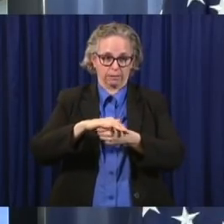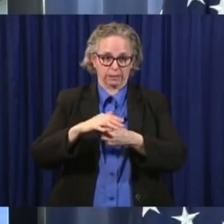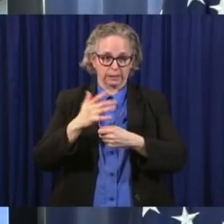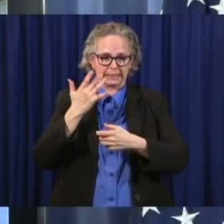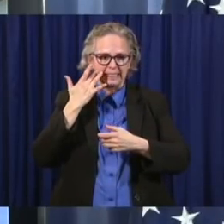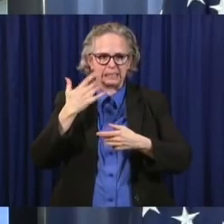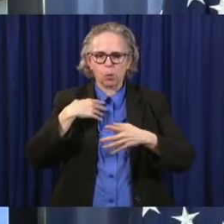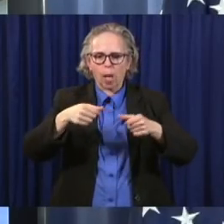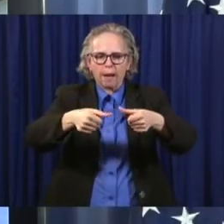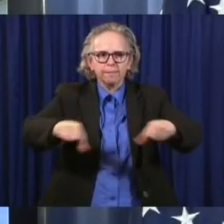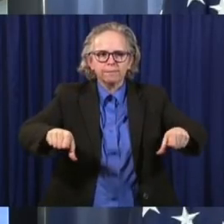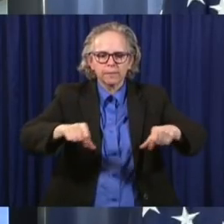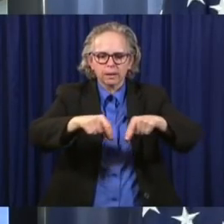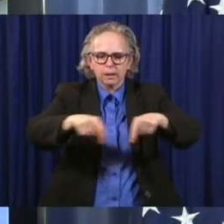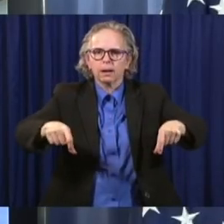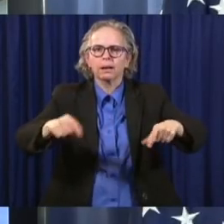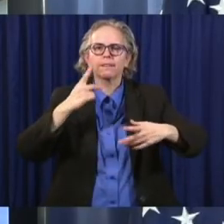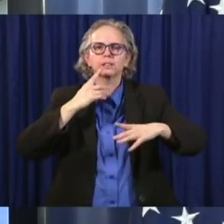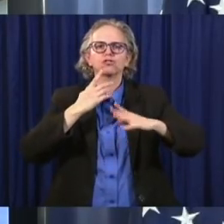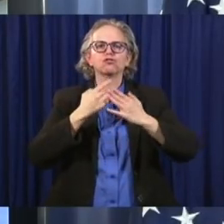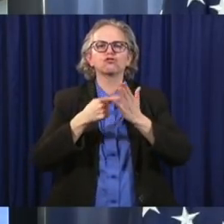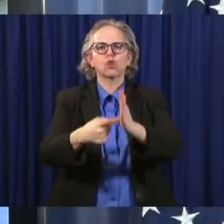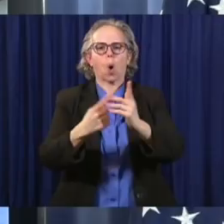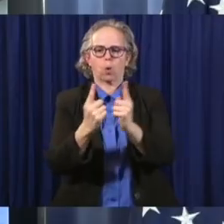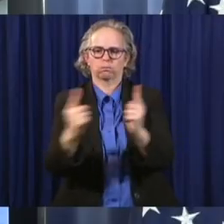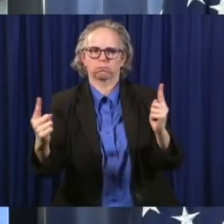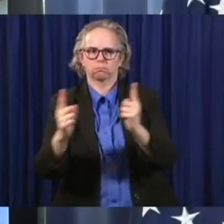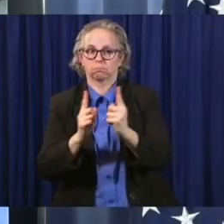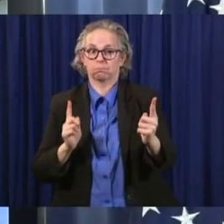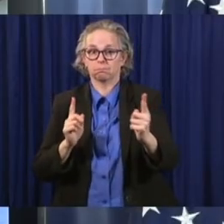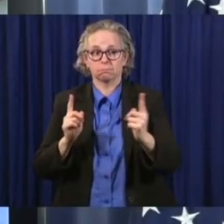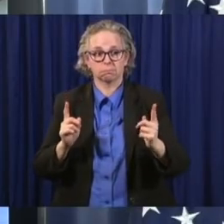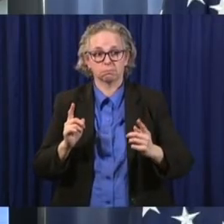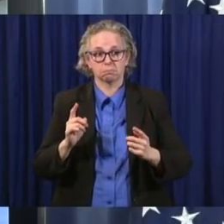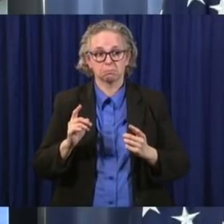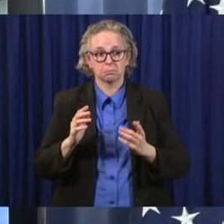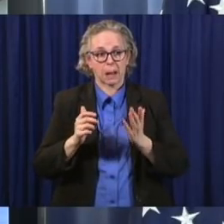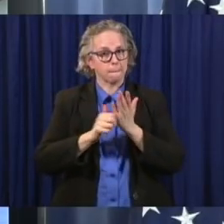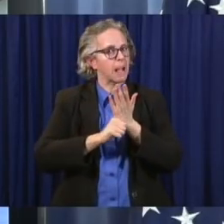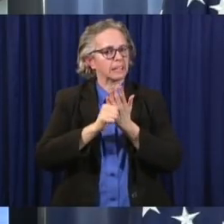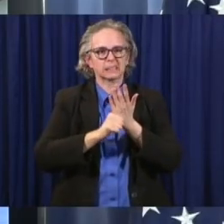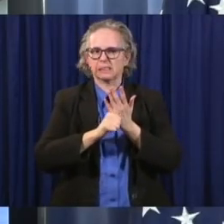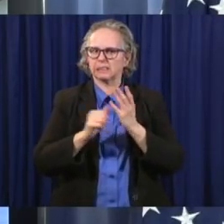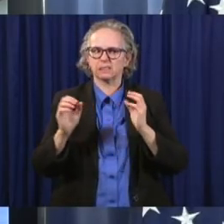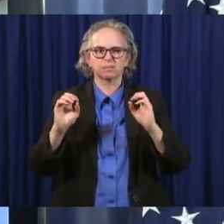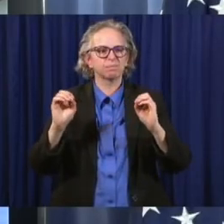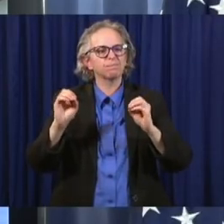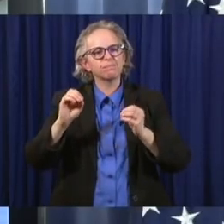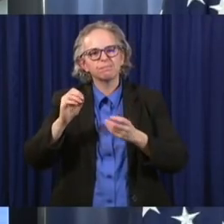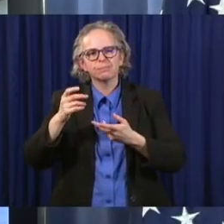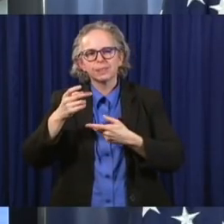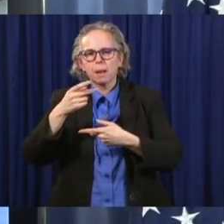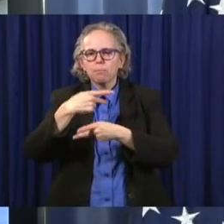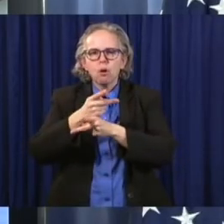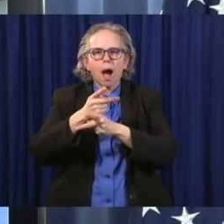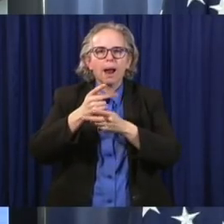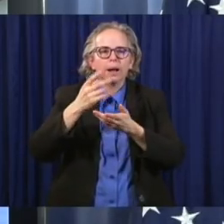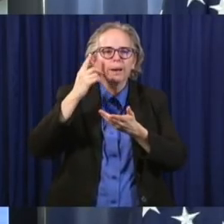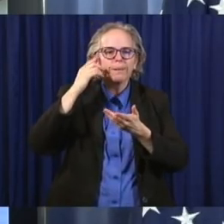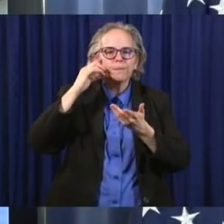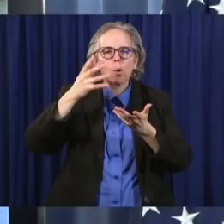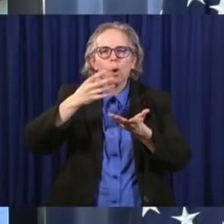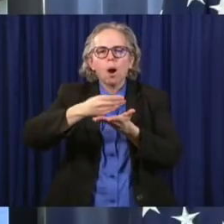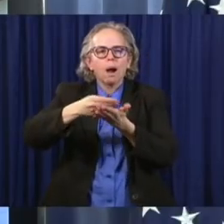there. You won't see the magazines or product testing or self-serve beverages out in the waiting